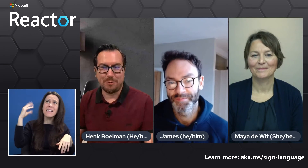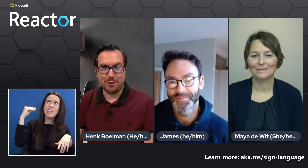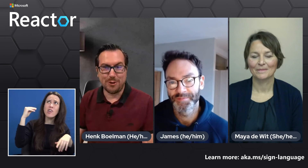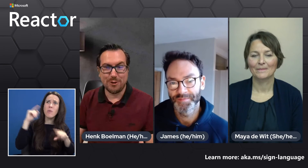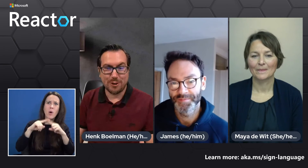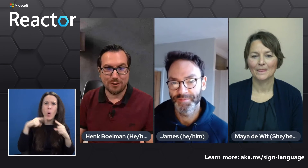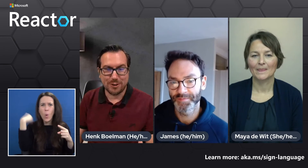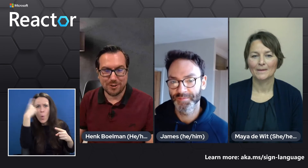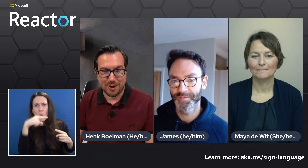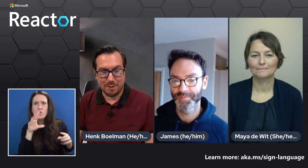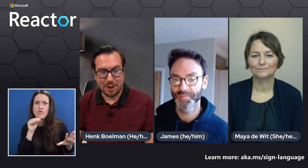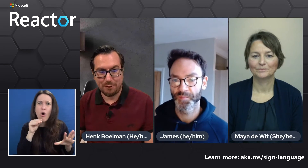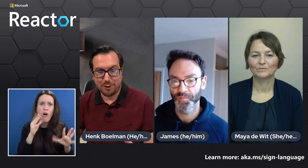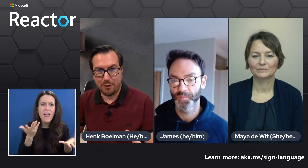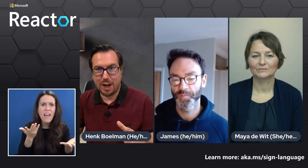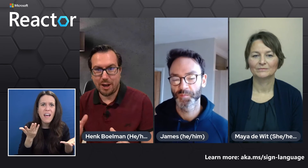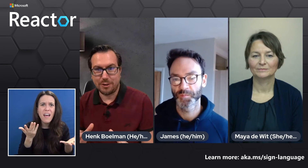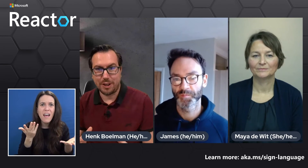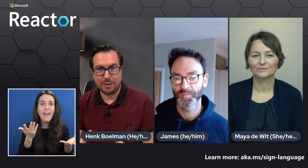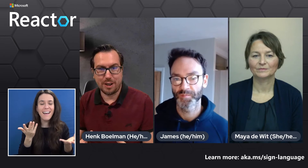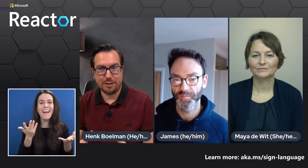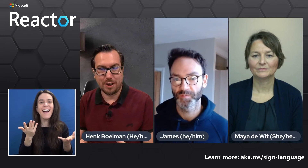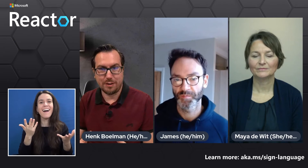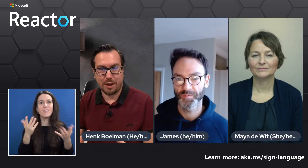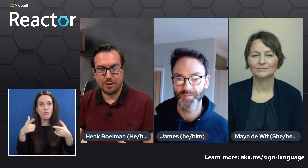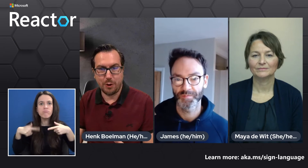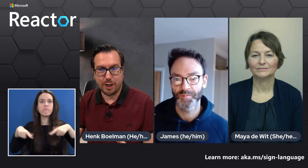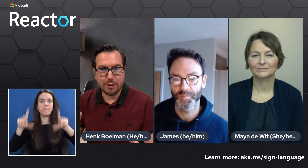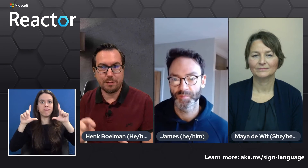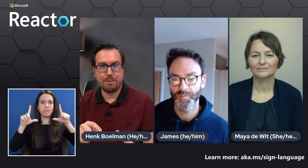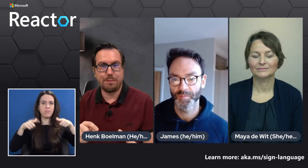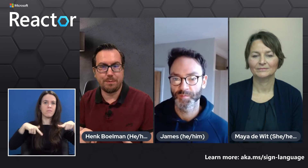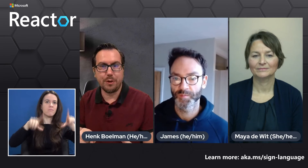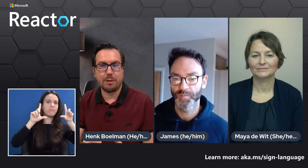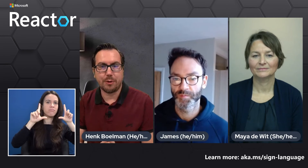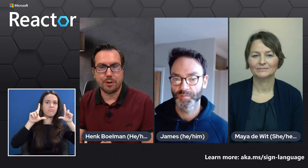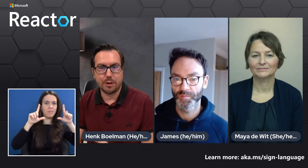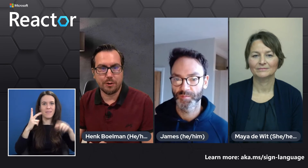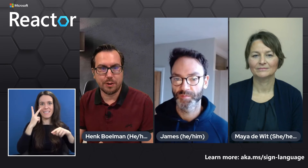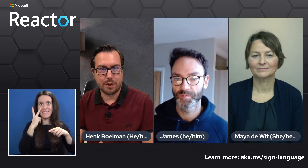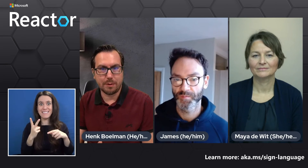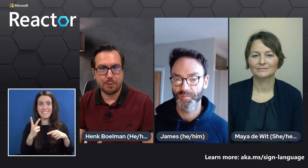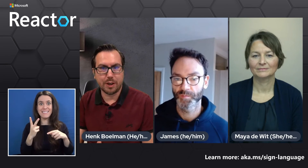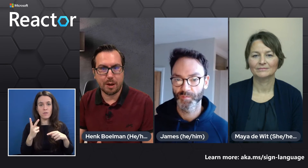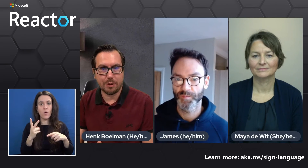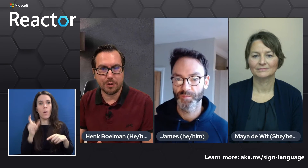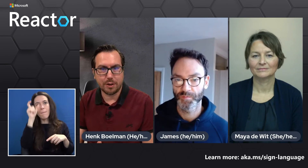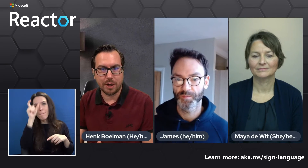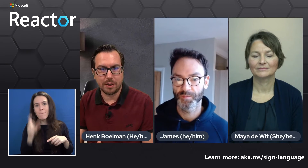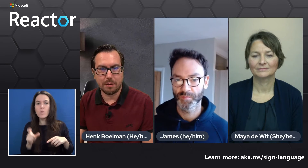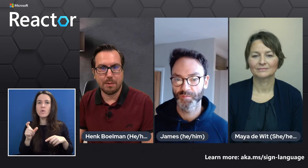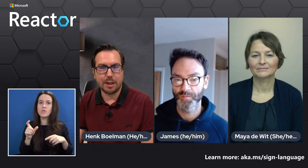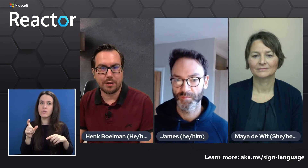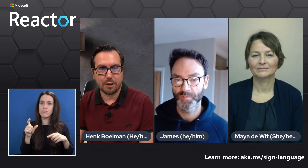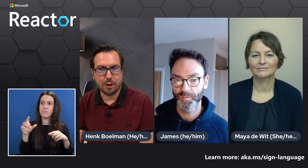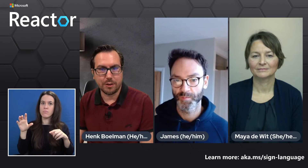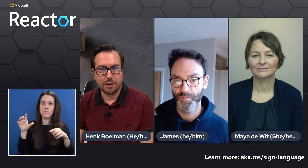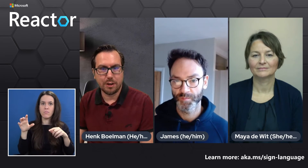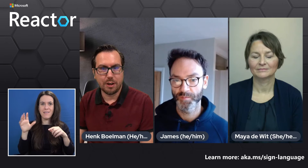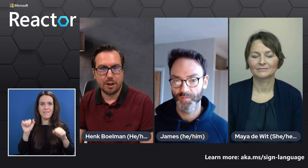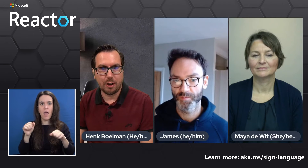as a producer of the stream, if someone else is joining, just put that person on the screen, put the camera on the screen. That makes